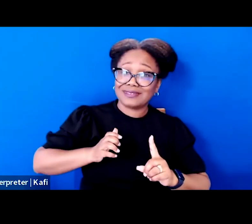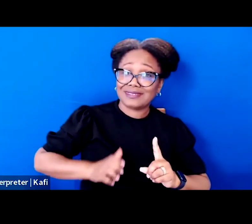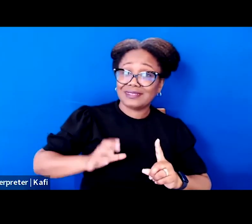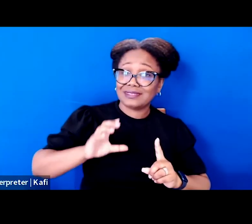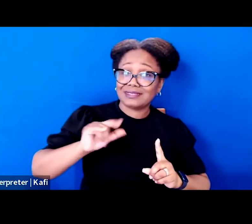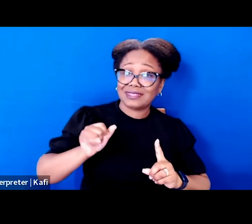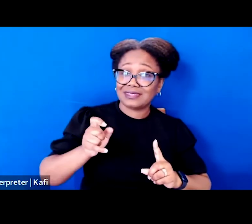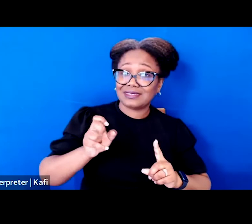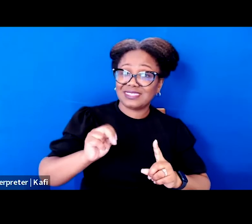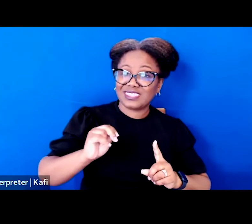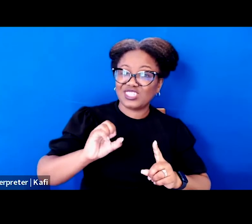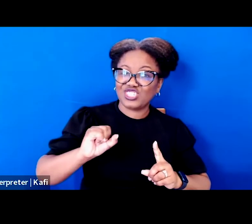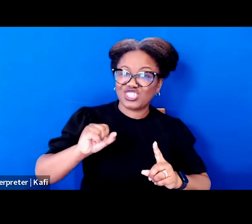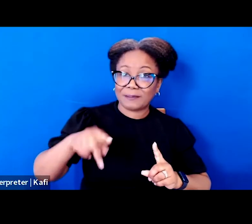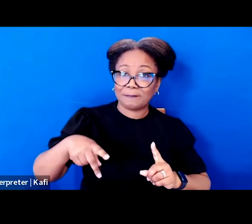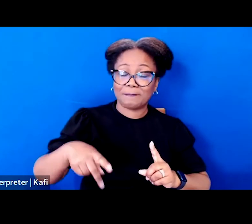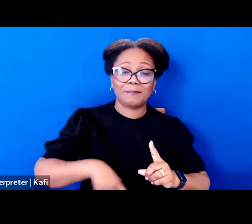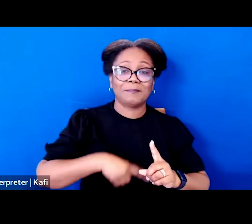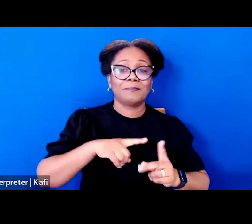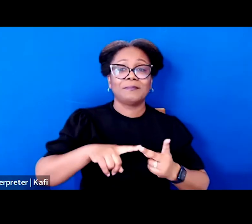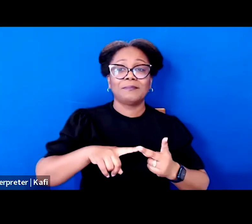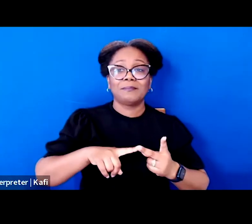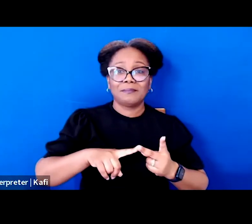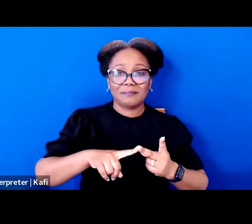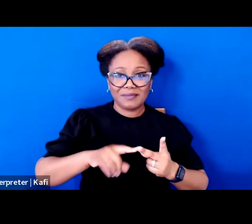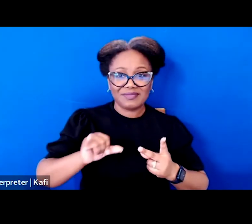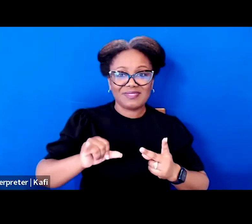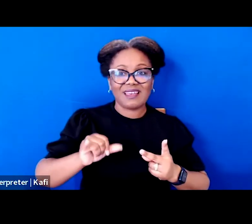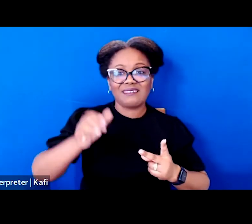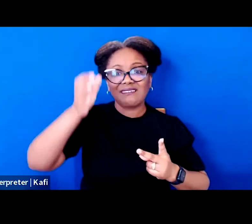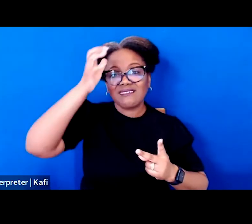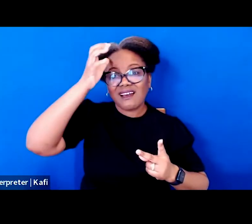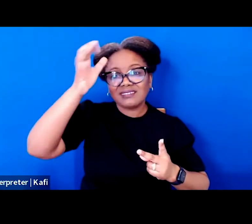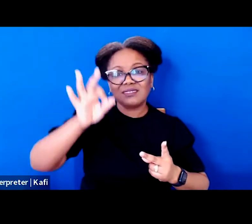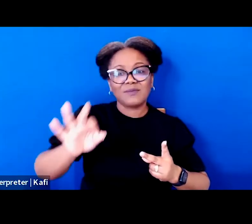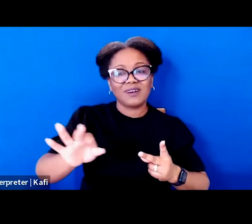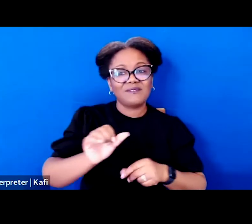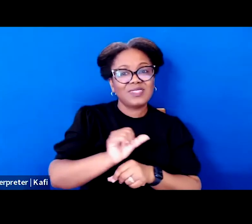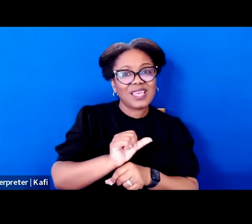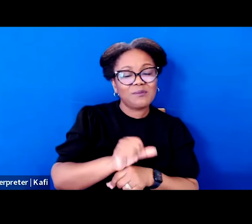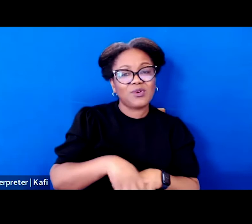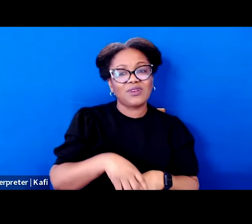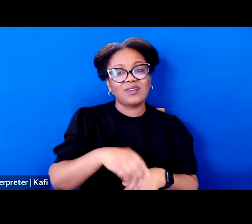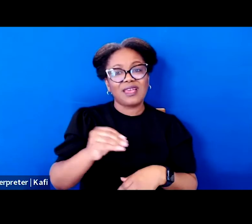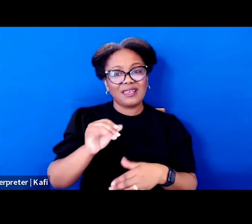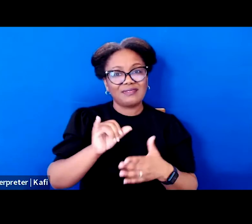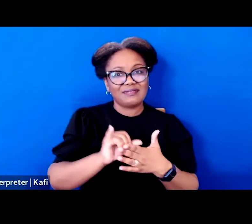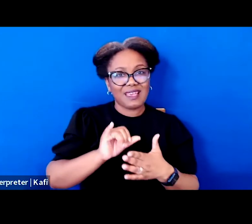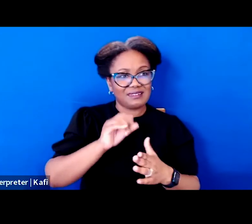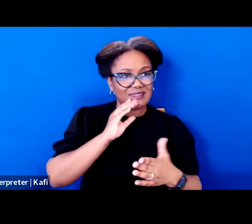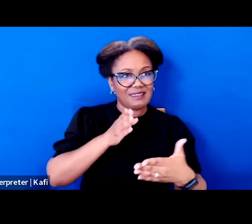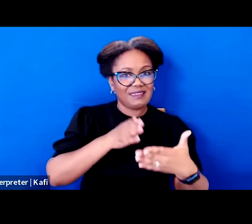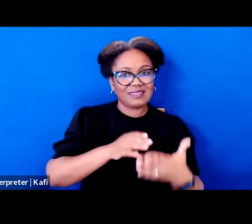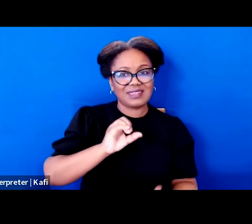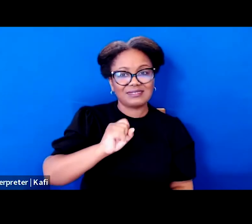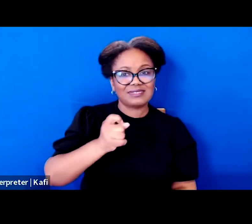work culture that is often masked or conflated with trafficking. This is also about